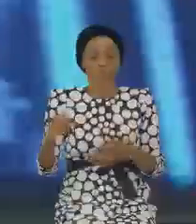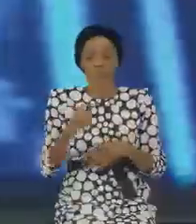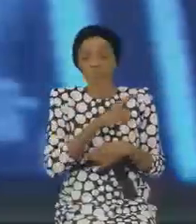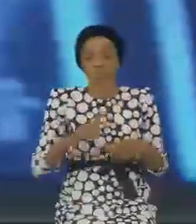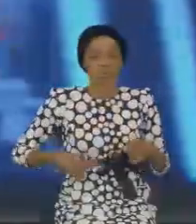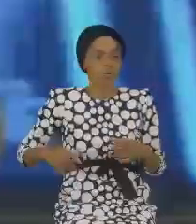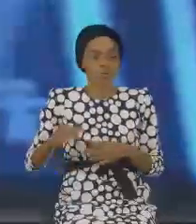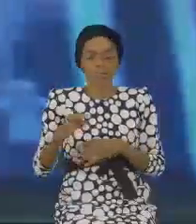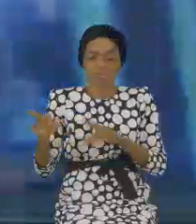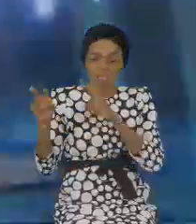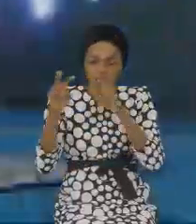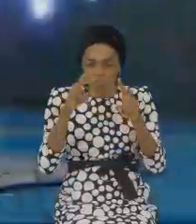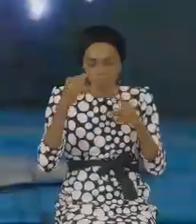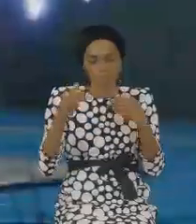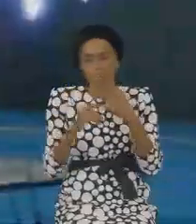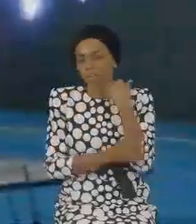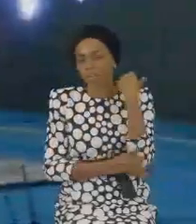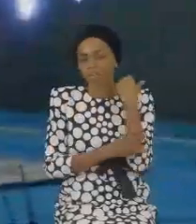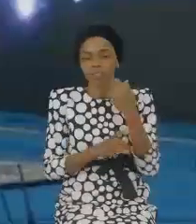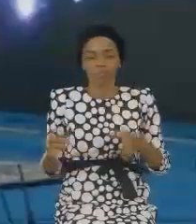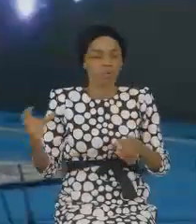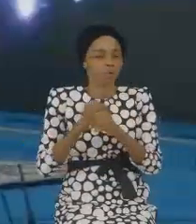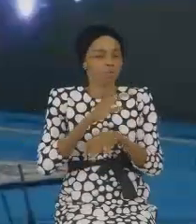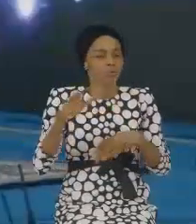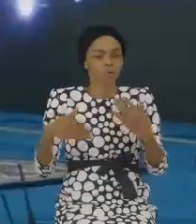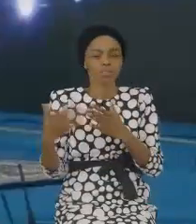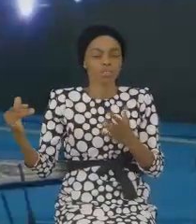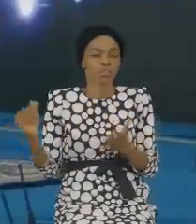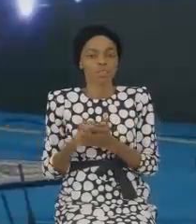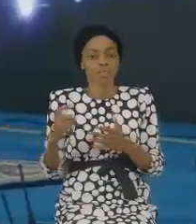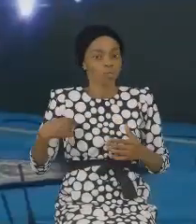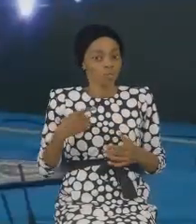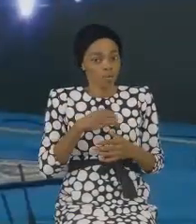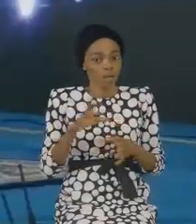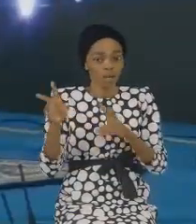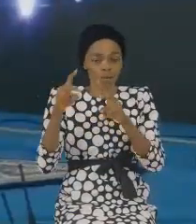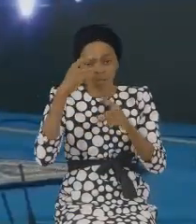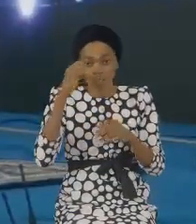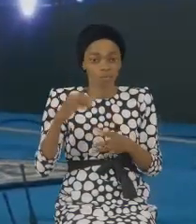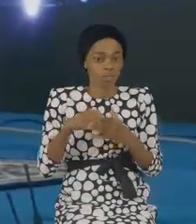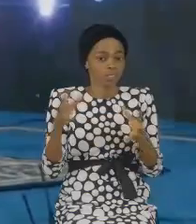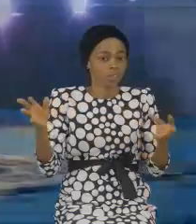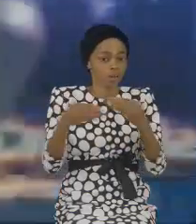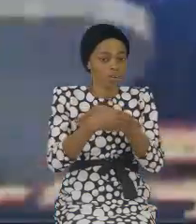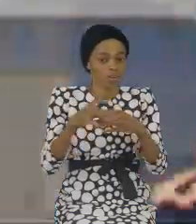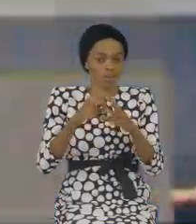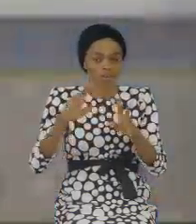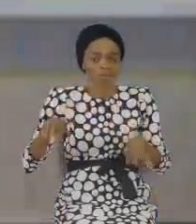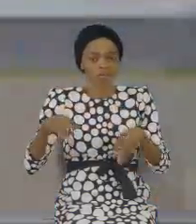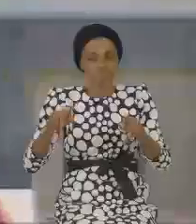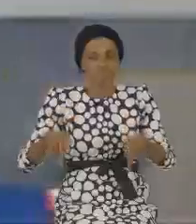We've got all the things we're looking for in that office. They're giving us the papers they need to give us, and yet